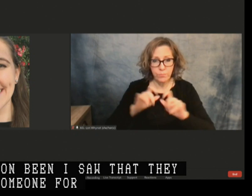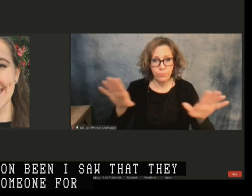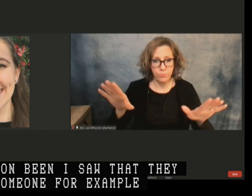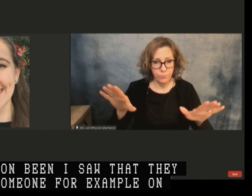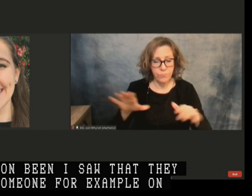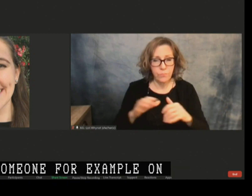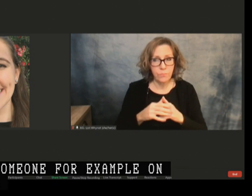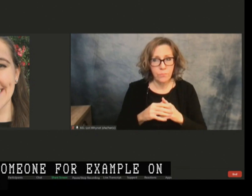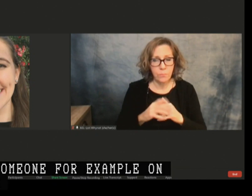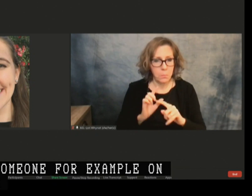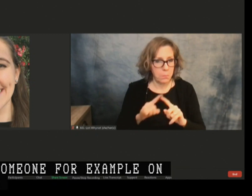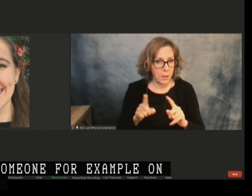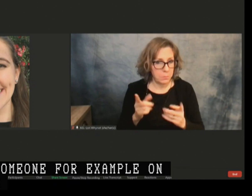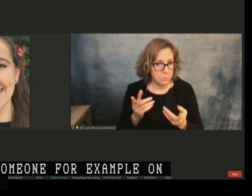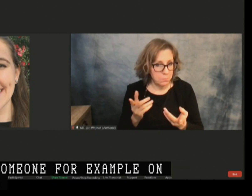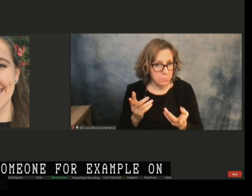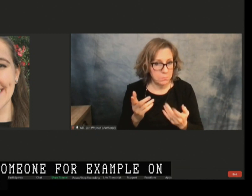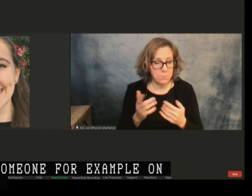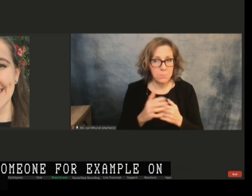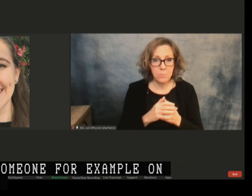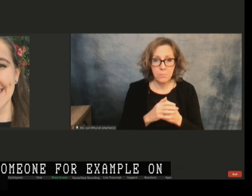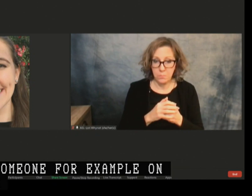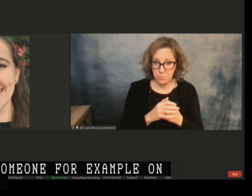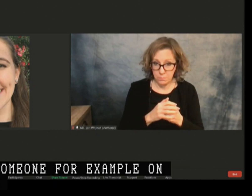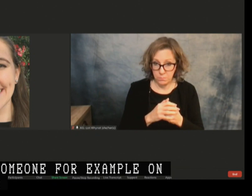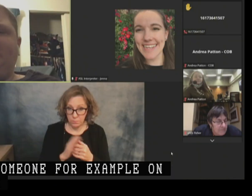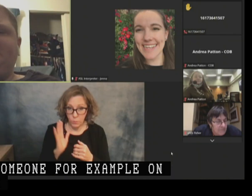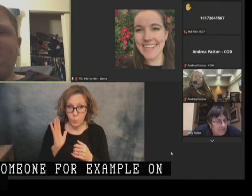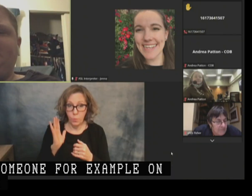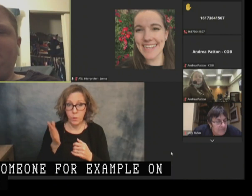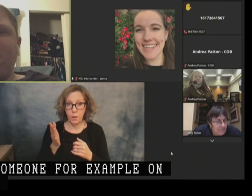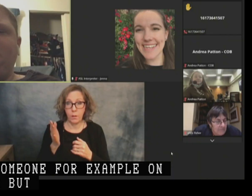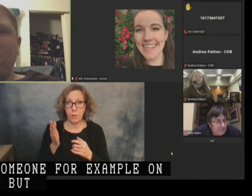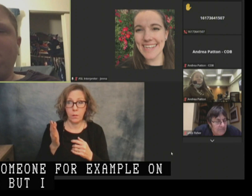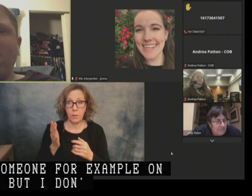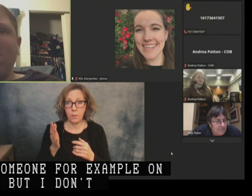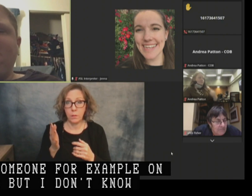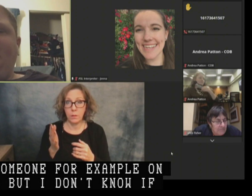but I don't know if that will allow